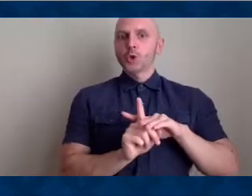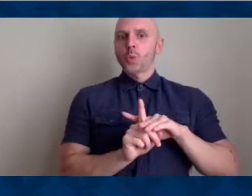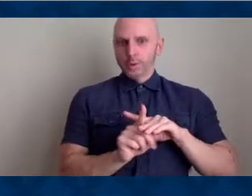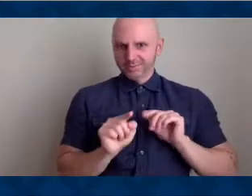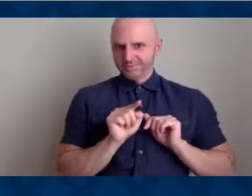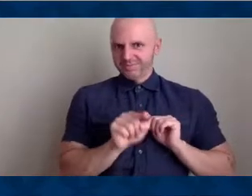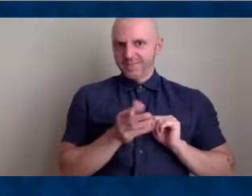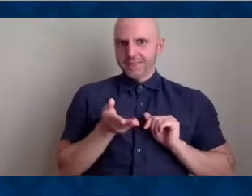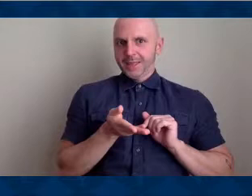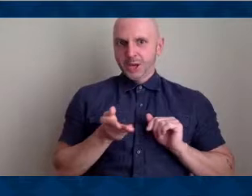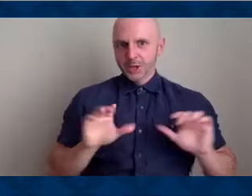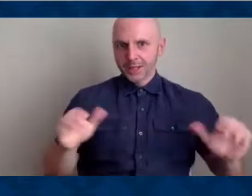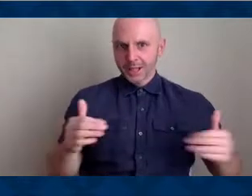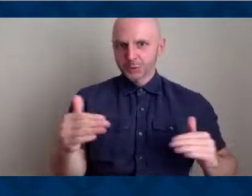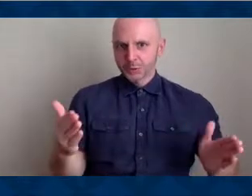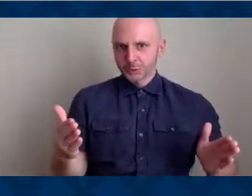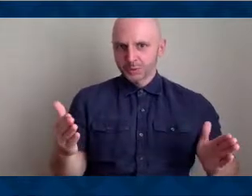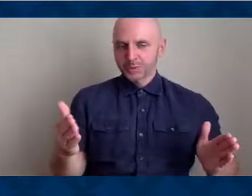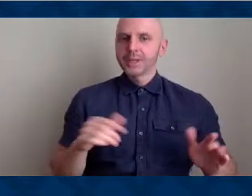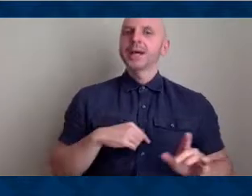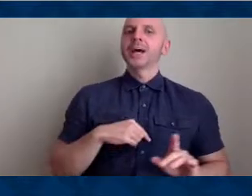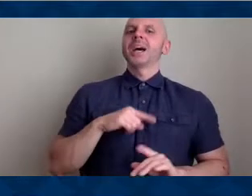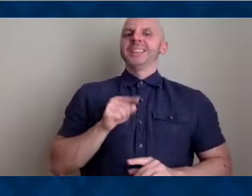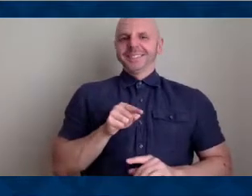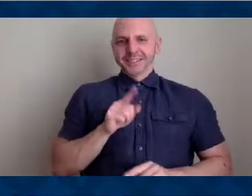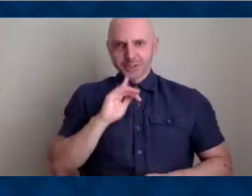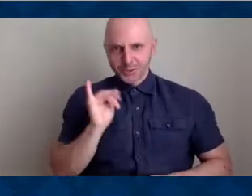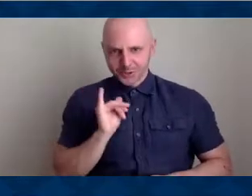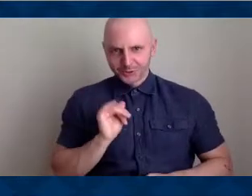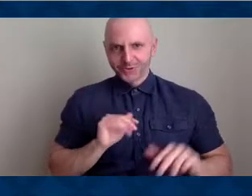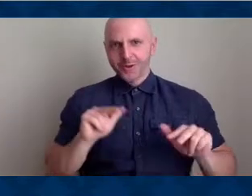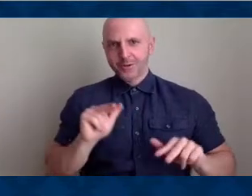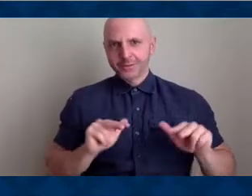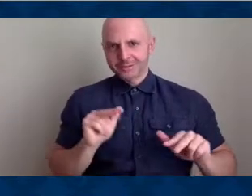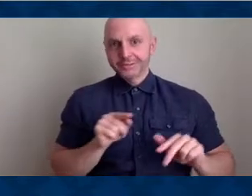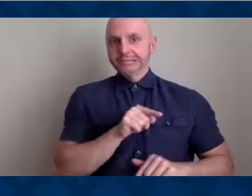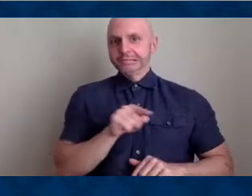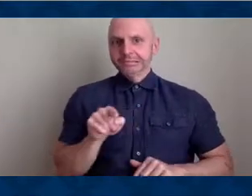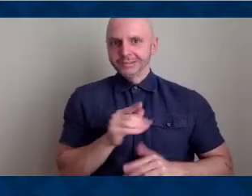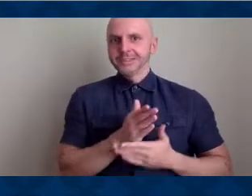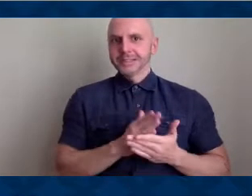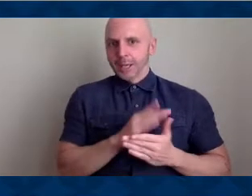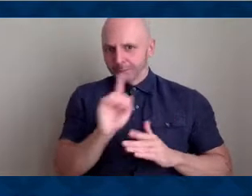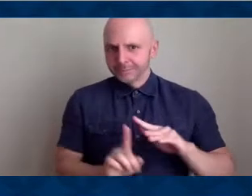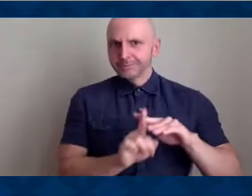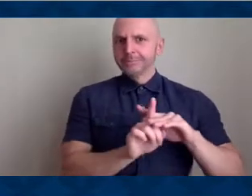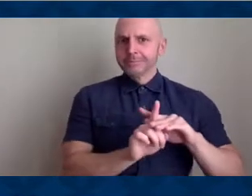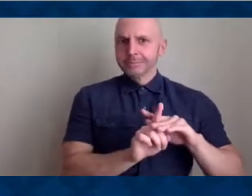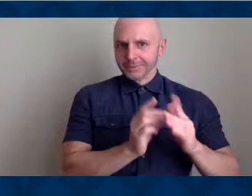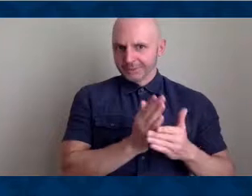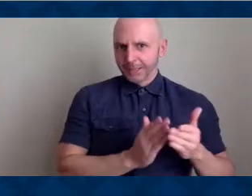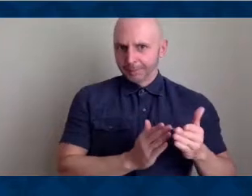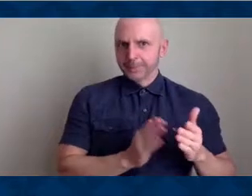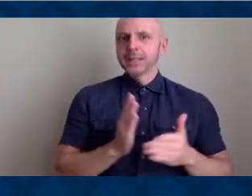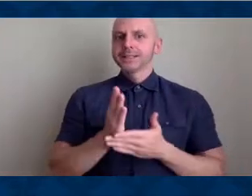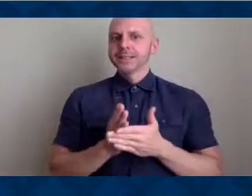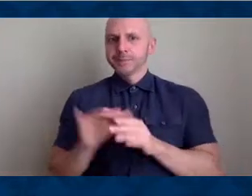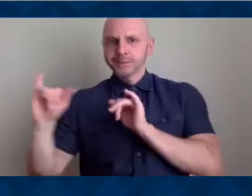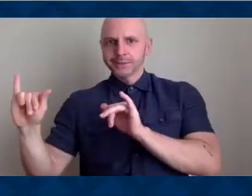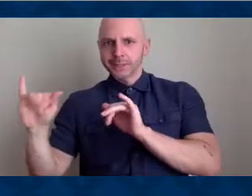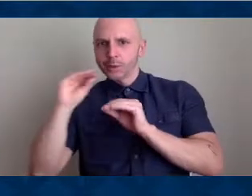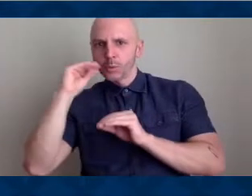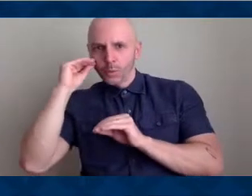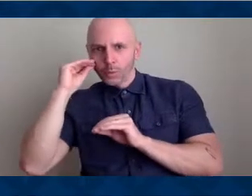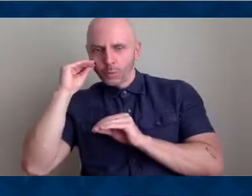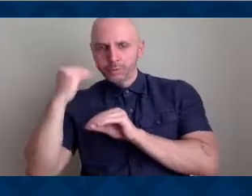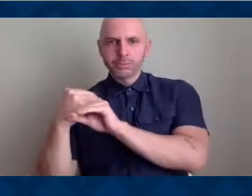be honest, it is awkward as a method of teaching. And yet we thought it was important to provide at least some exposure to